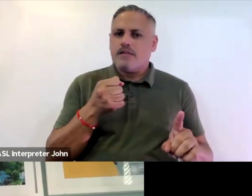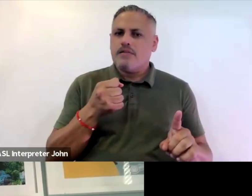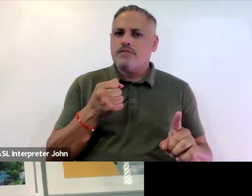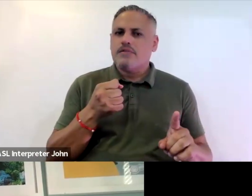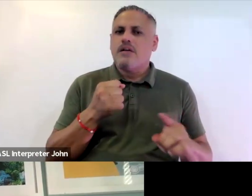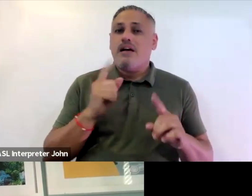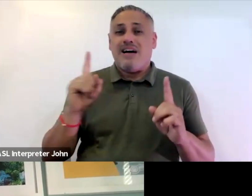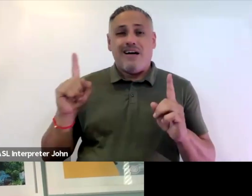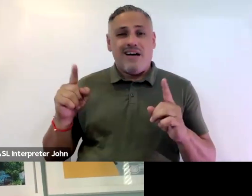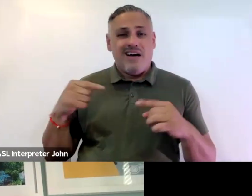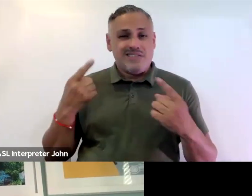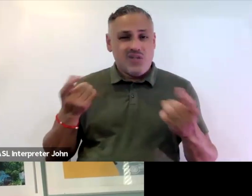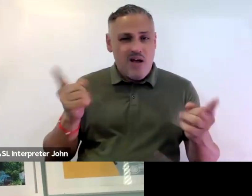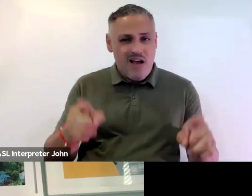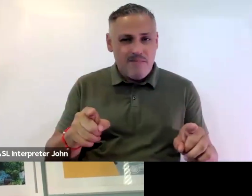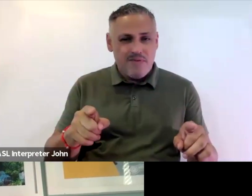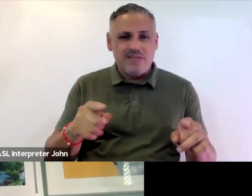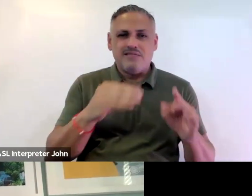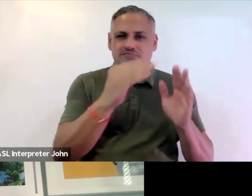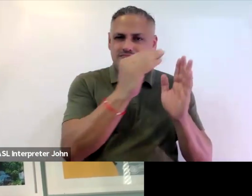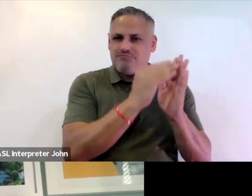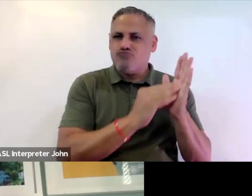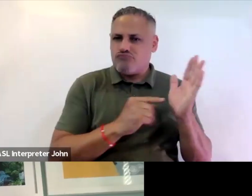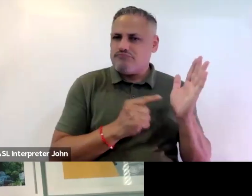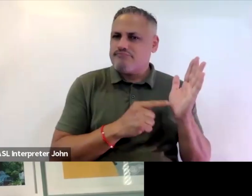But until then, you can put it inside of your contract.